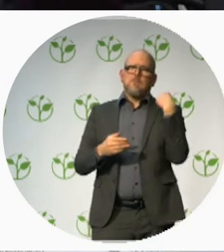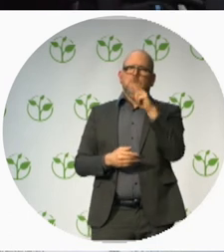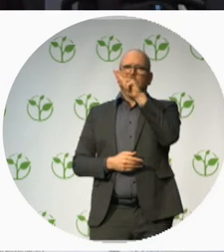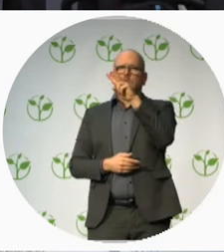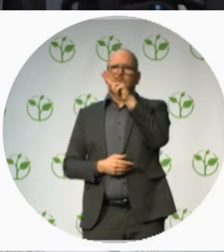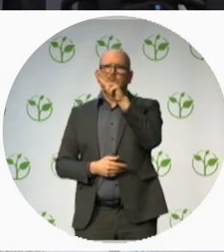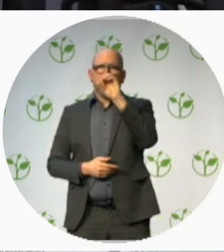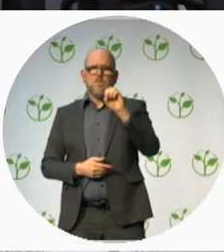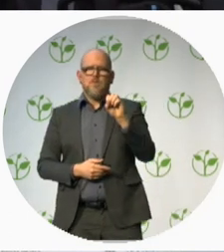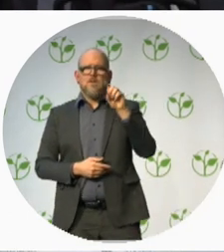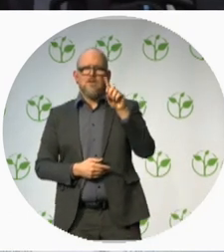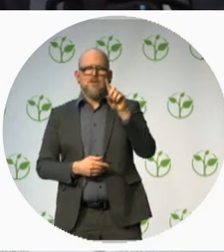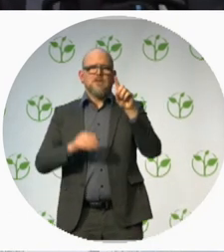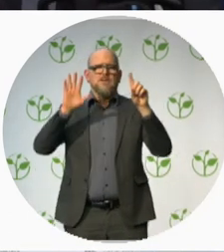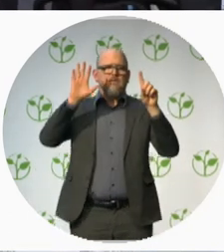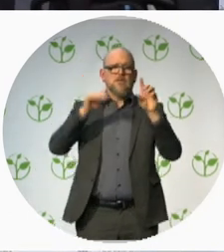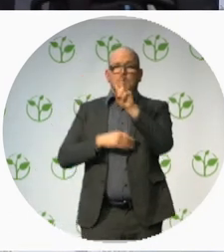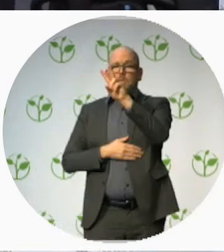deaf children nationwide.